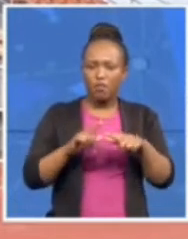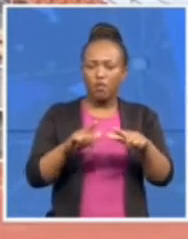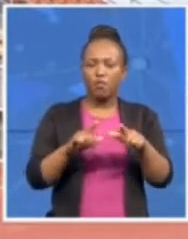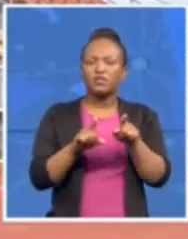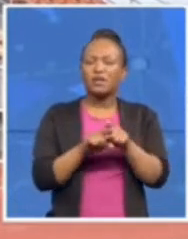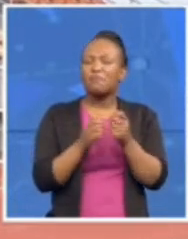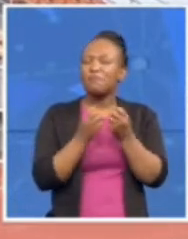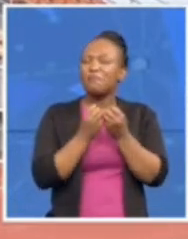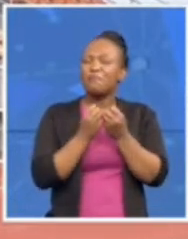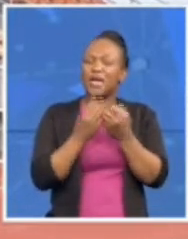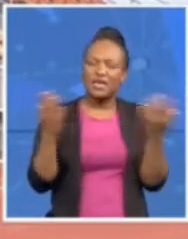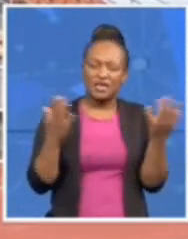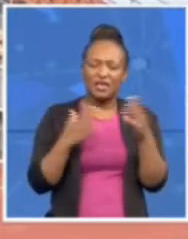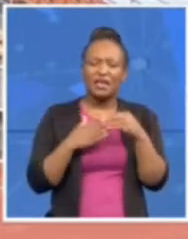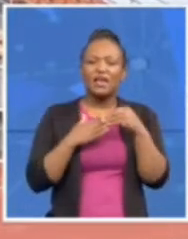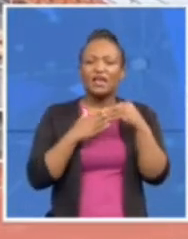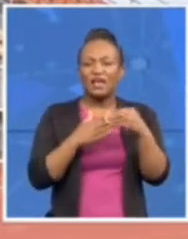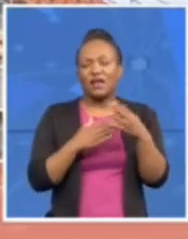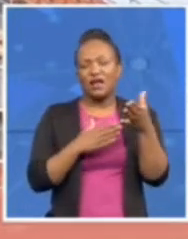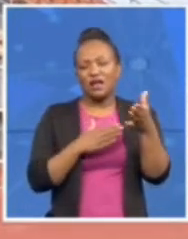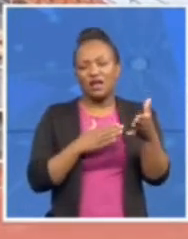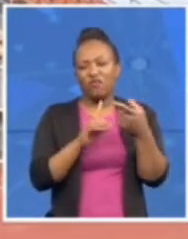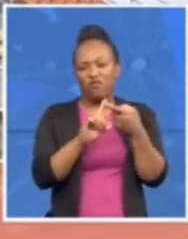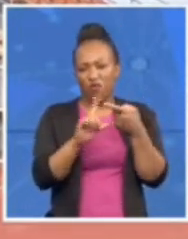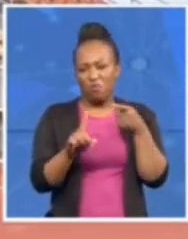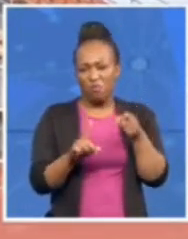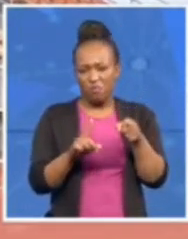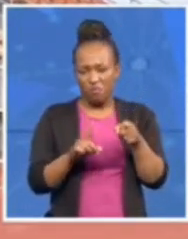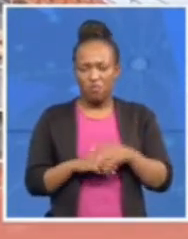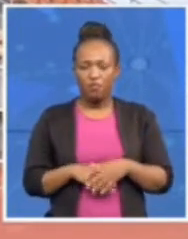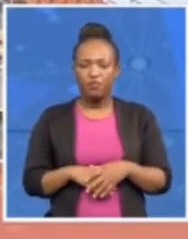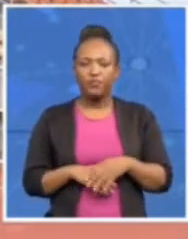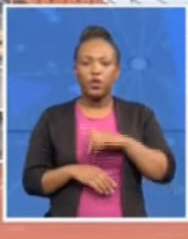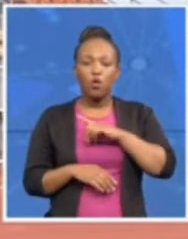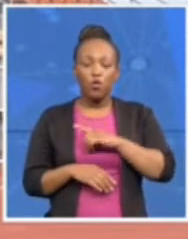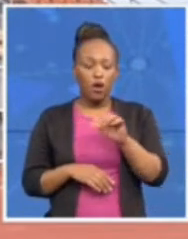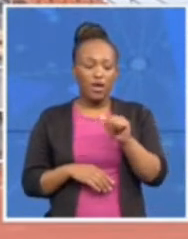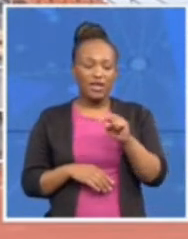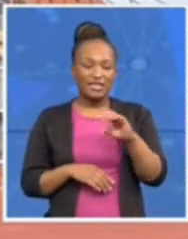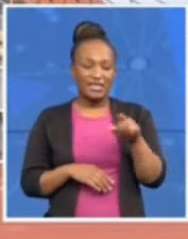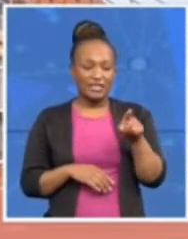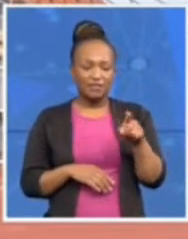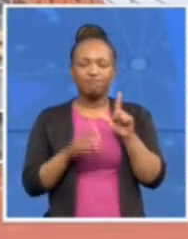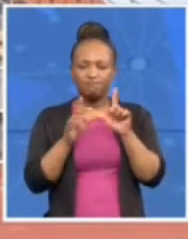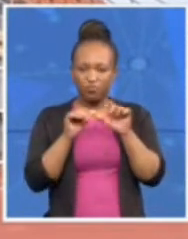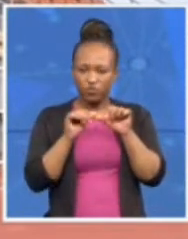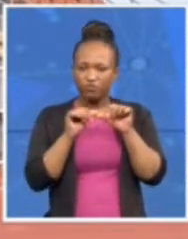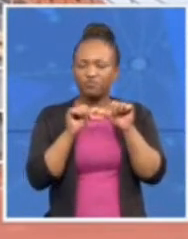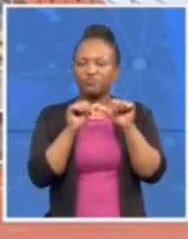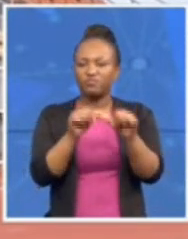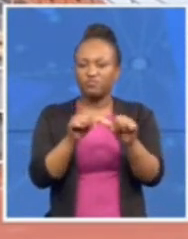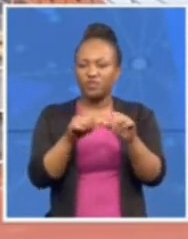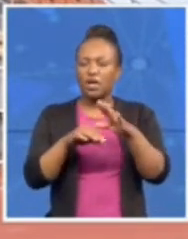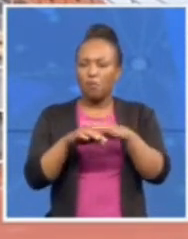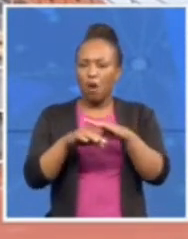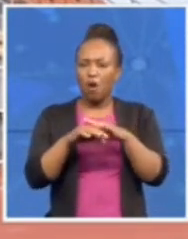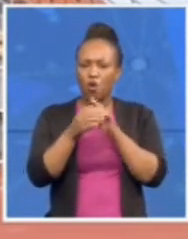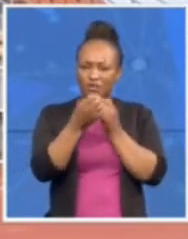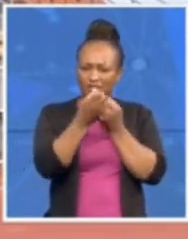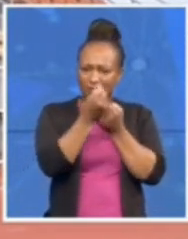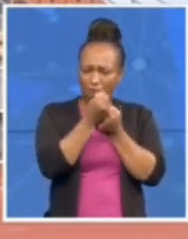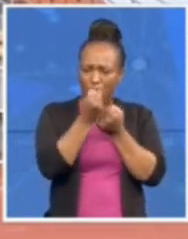equally where the African National Congress continue to get a massive support in the country, precisely because